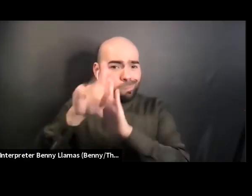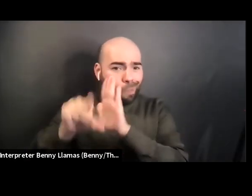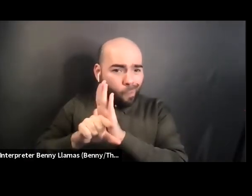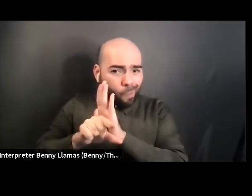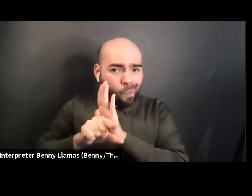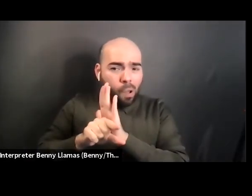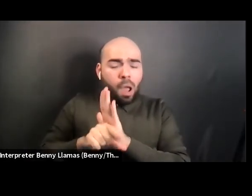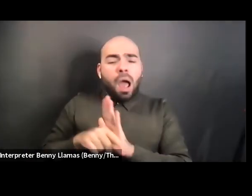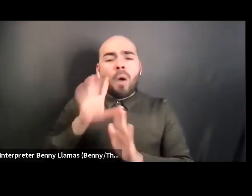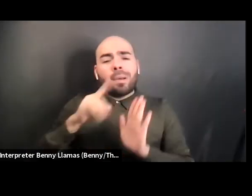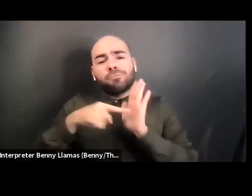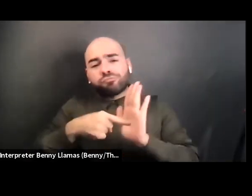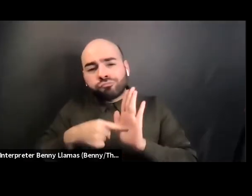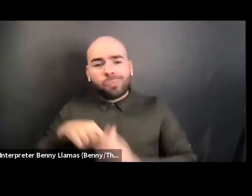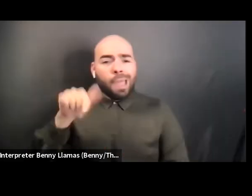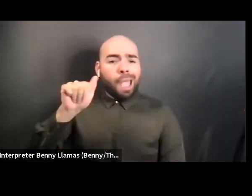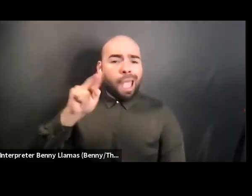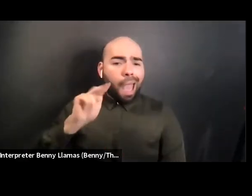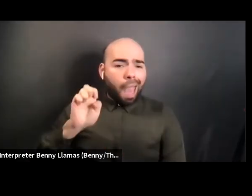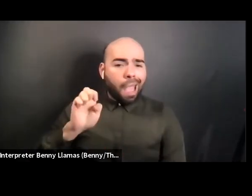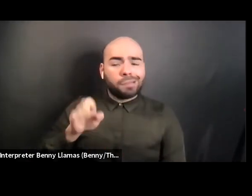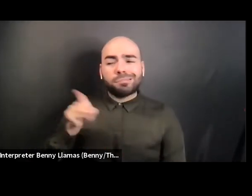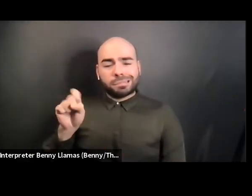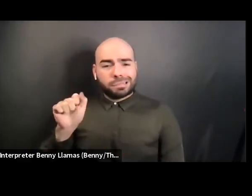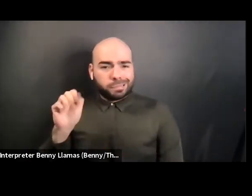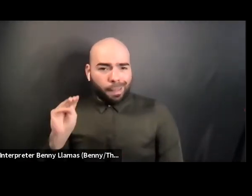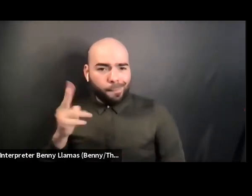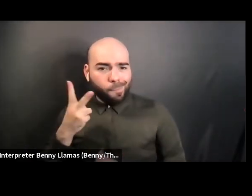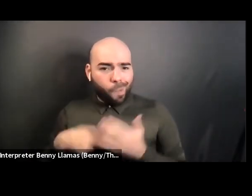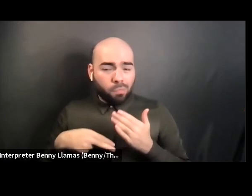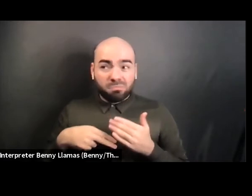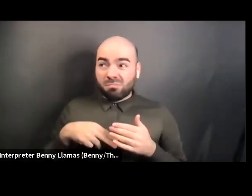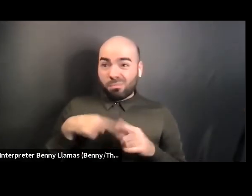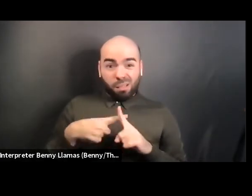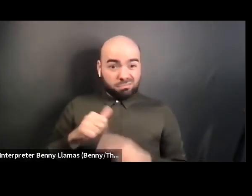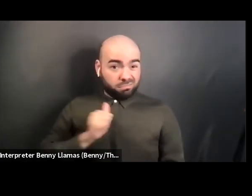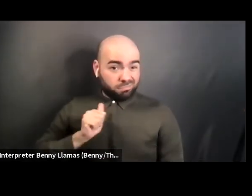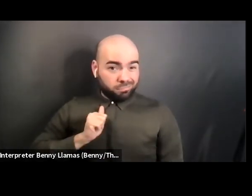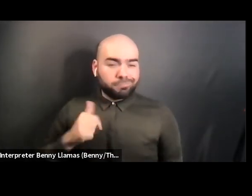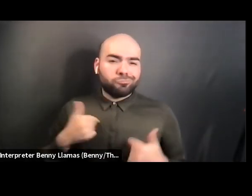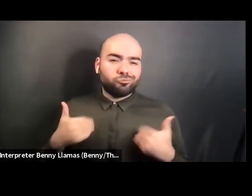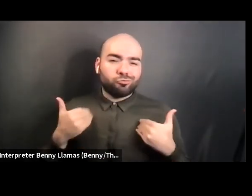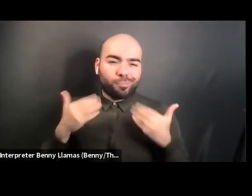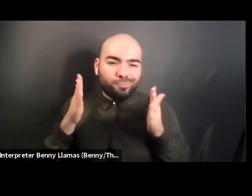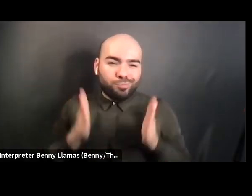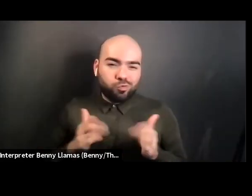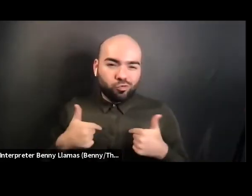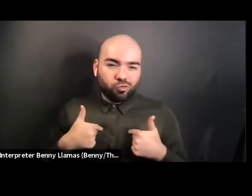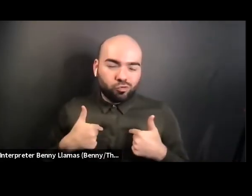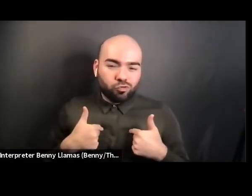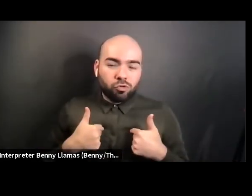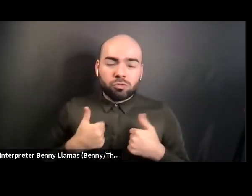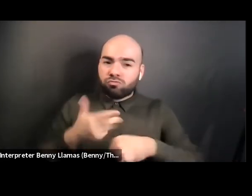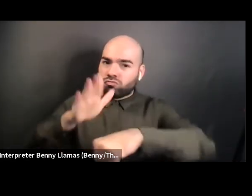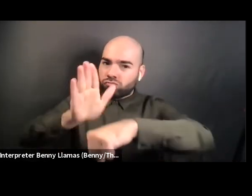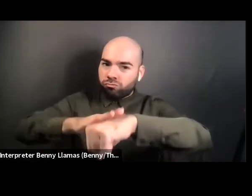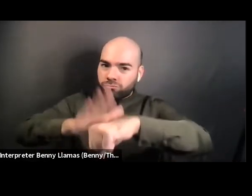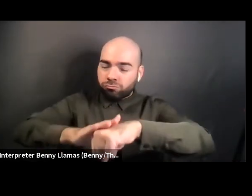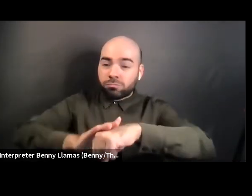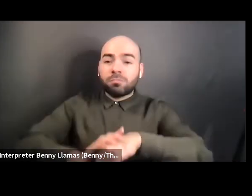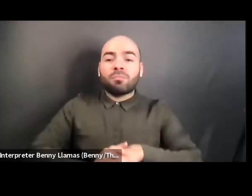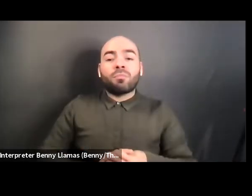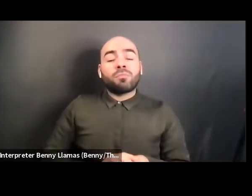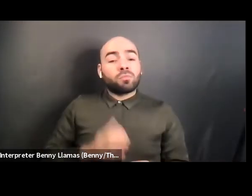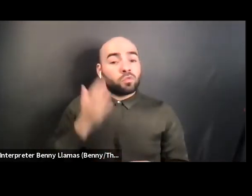on behalf of Anne and Sam, but also on behalf of myself as a young person. To preface, please know these